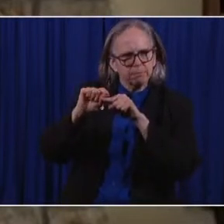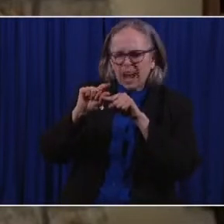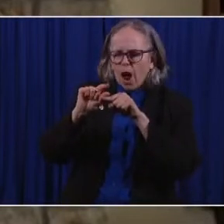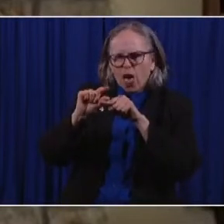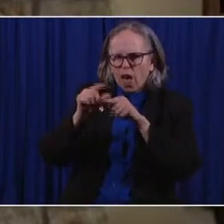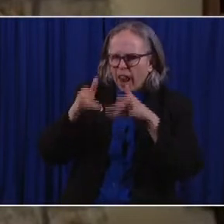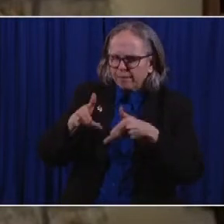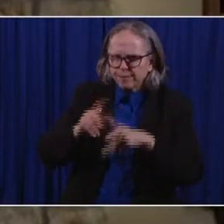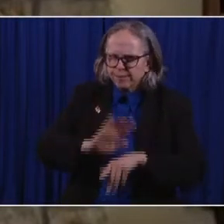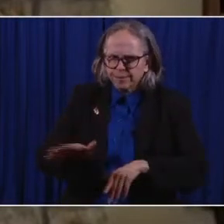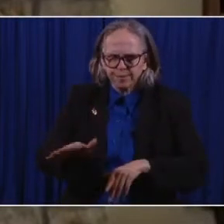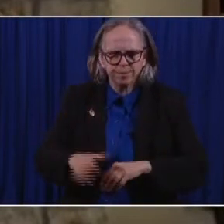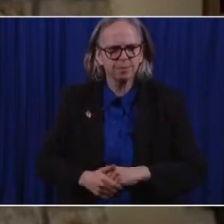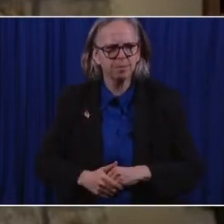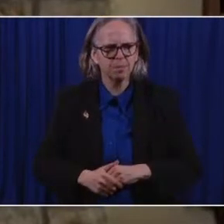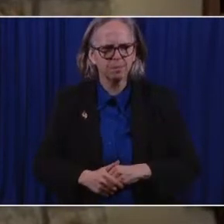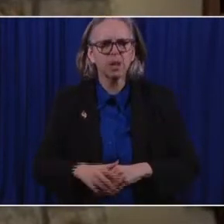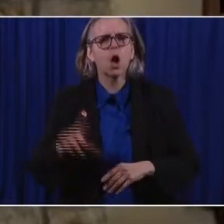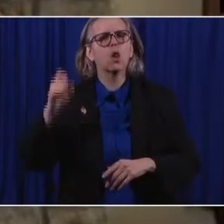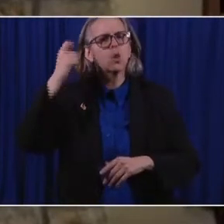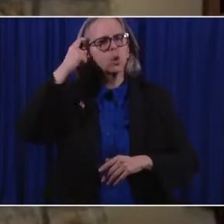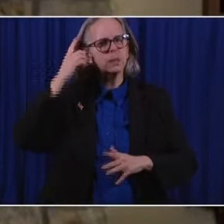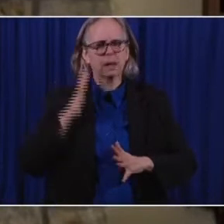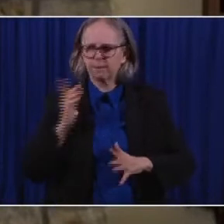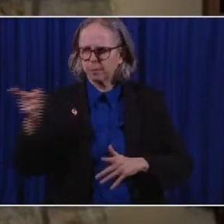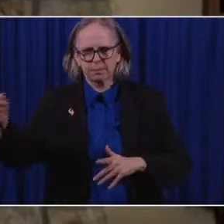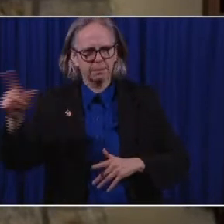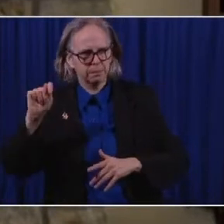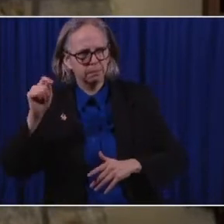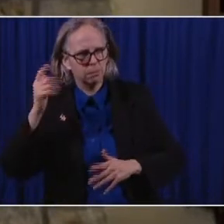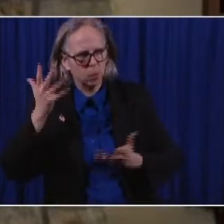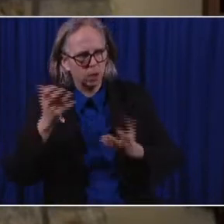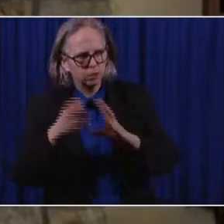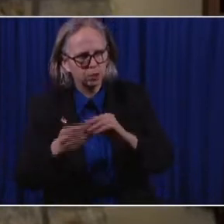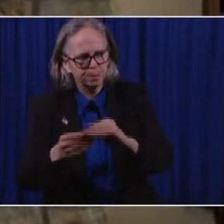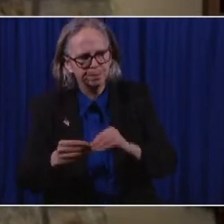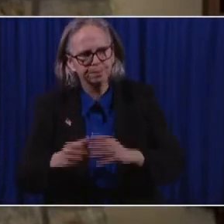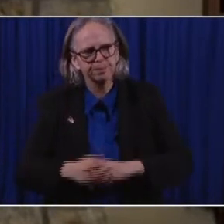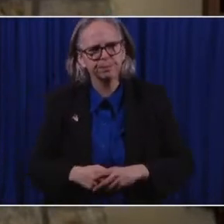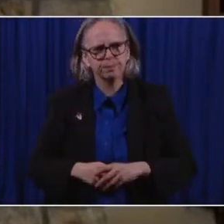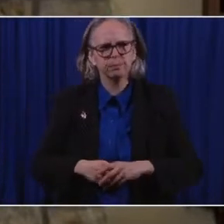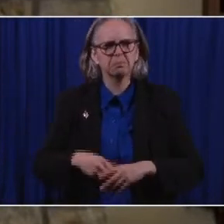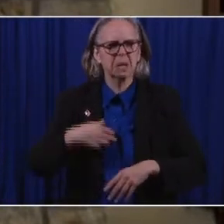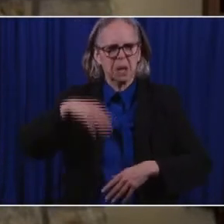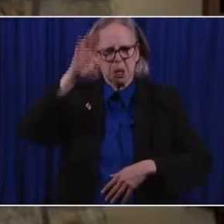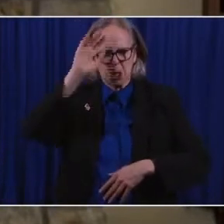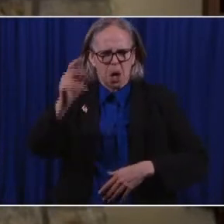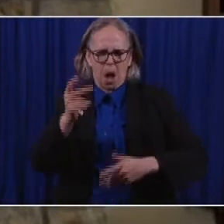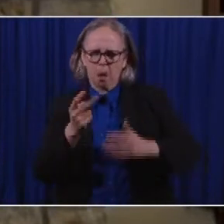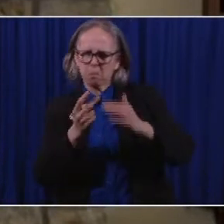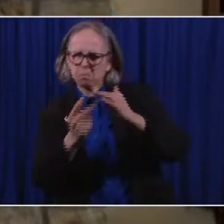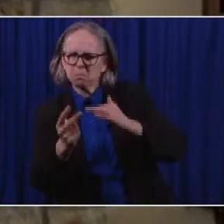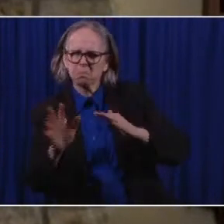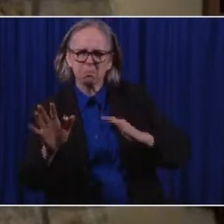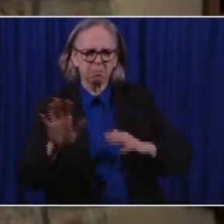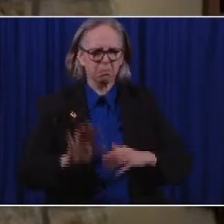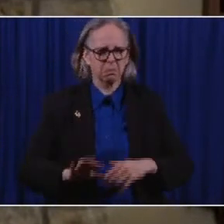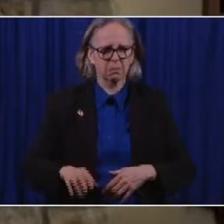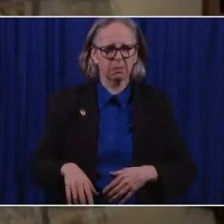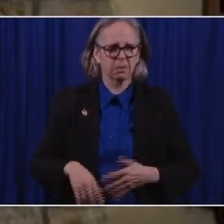with this next phase, we expect to have a supply and demand problem, but not too much supply, it's too much